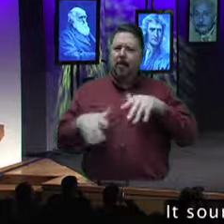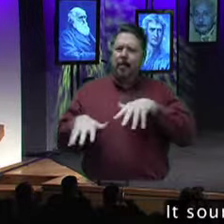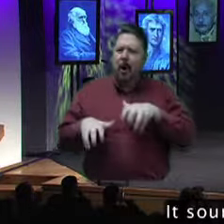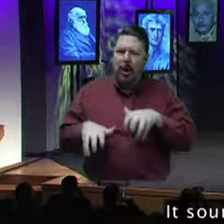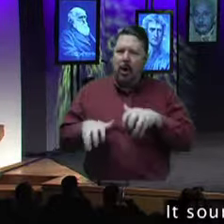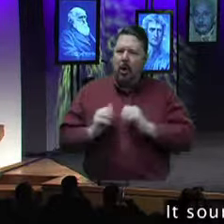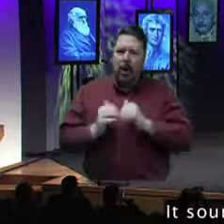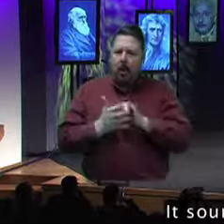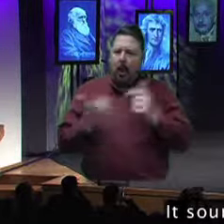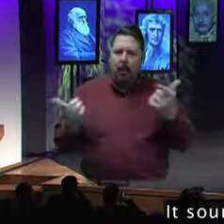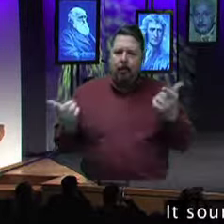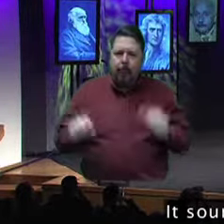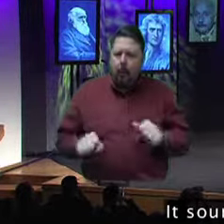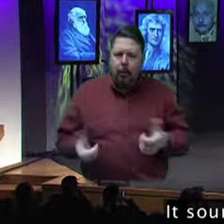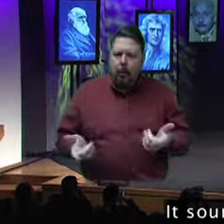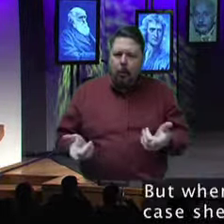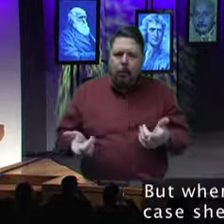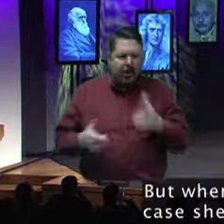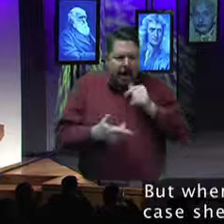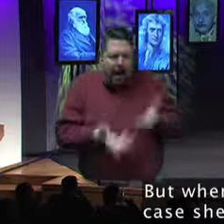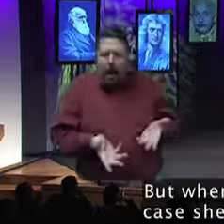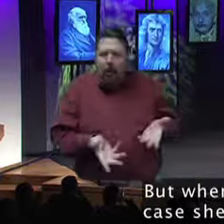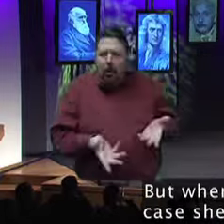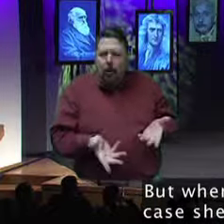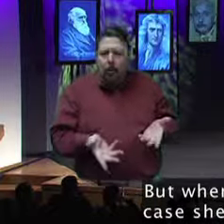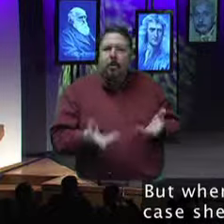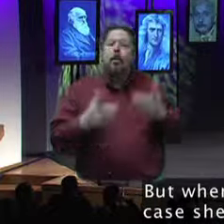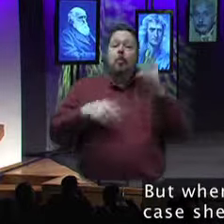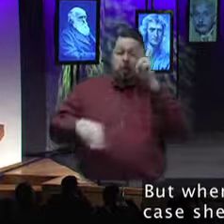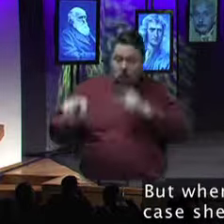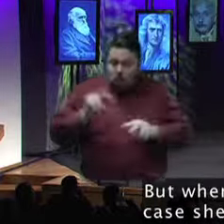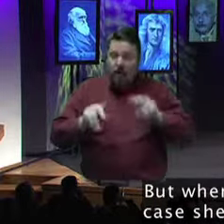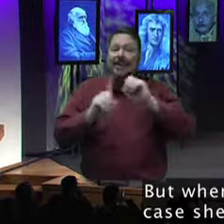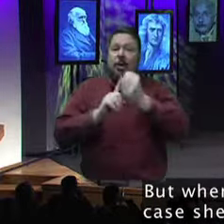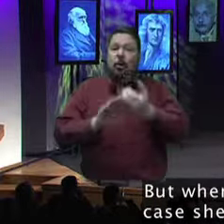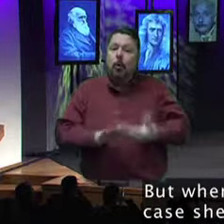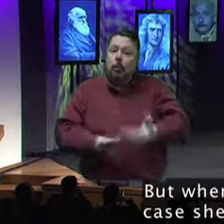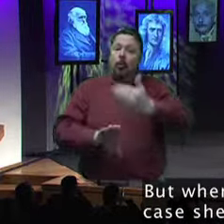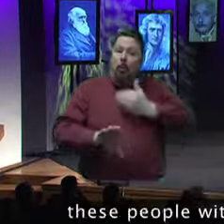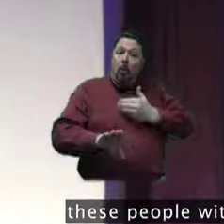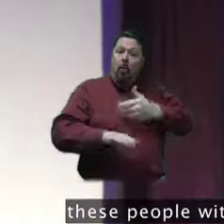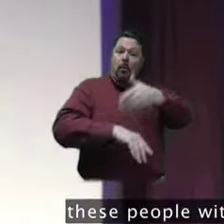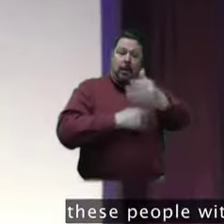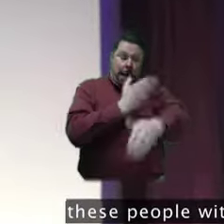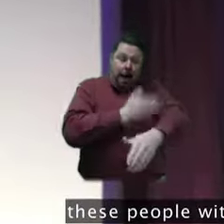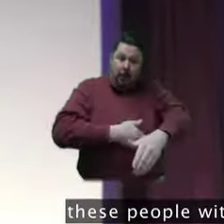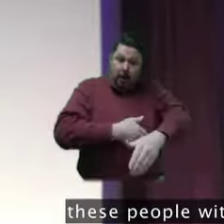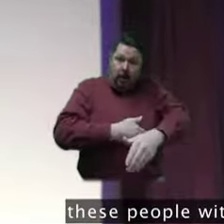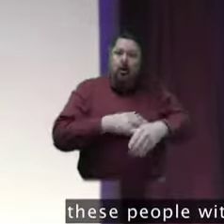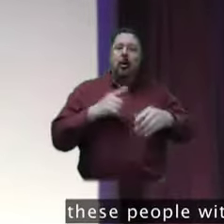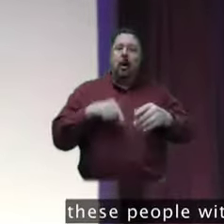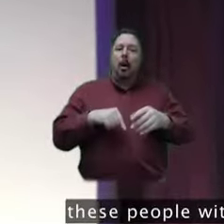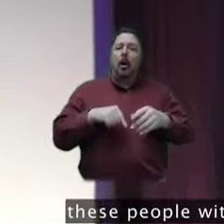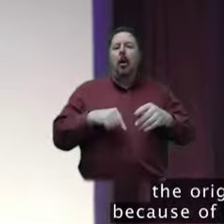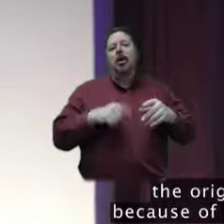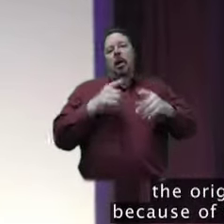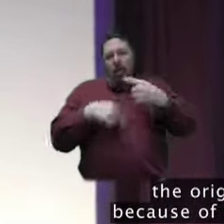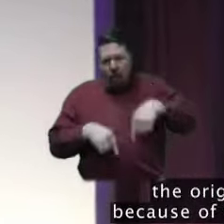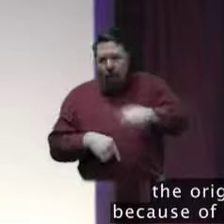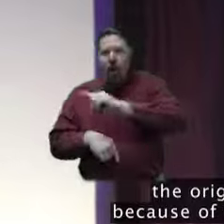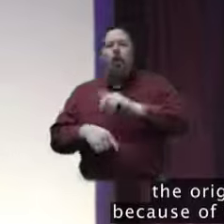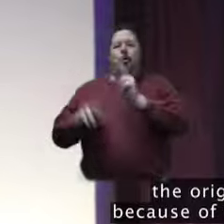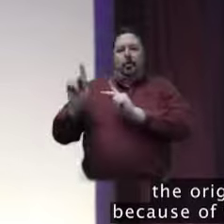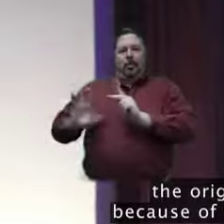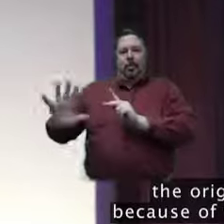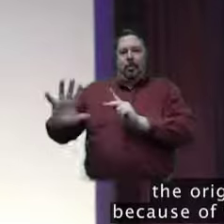be paralyzed? It sounds like an oxymoron. When we look at the case sheets, what we found was these people with the paralyzed phantom limbs,